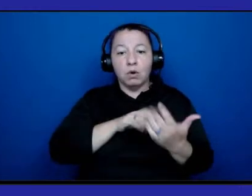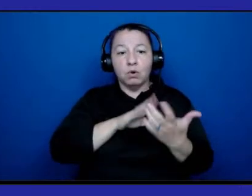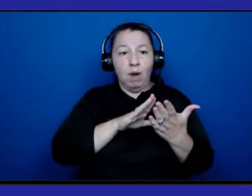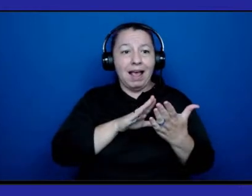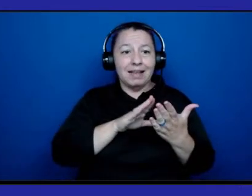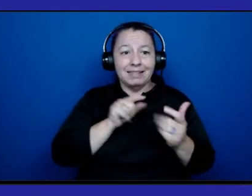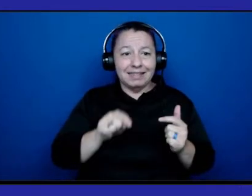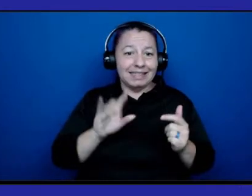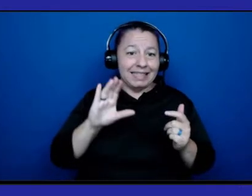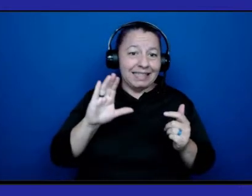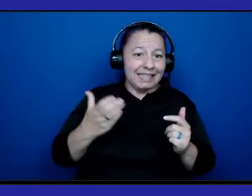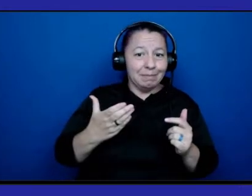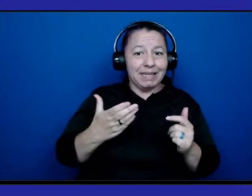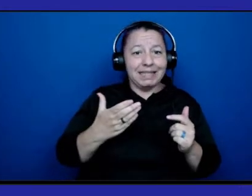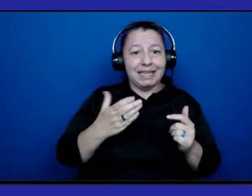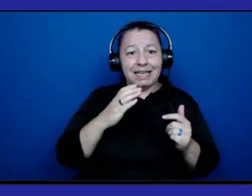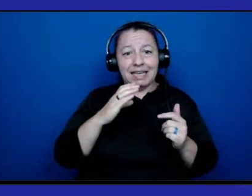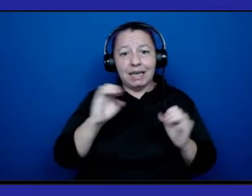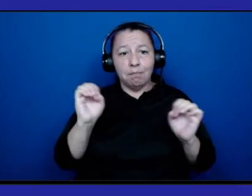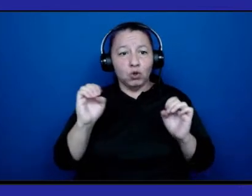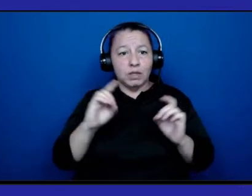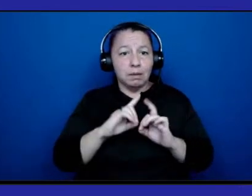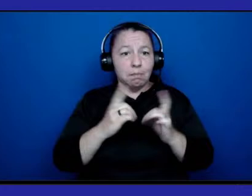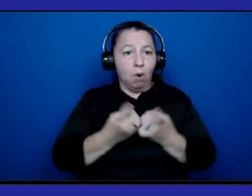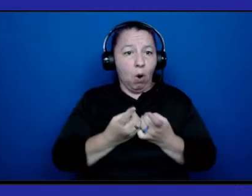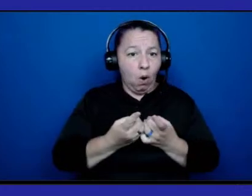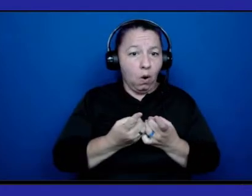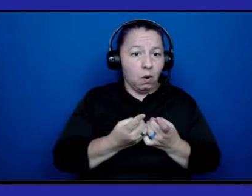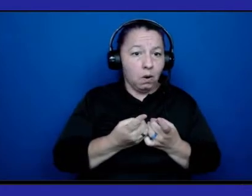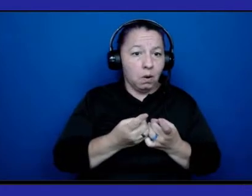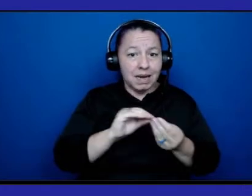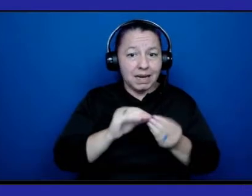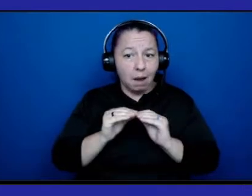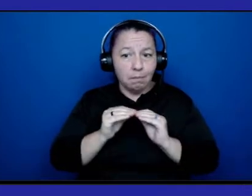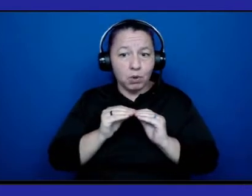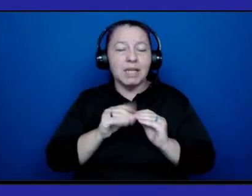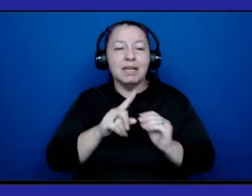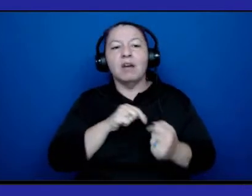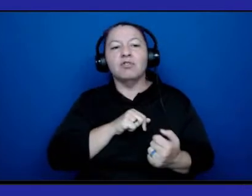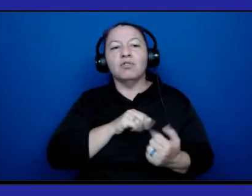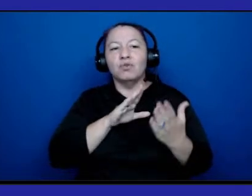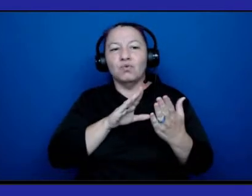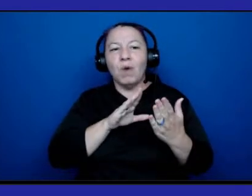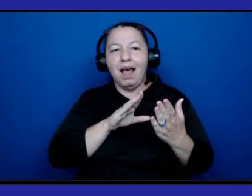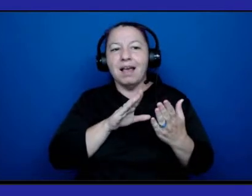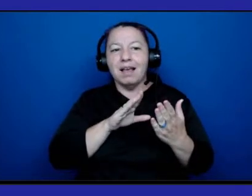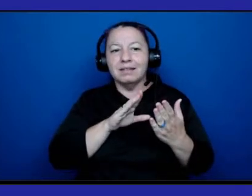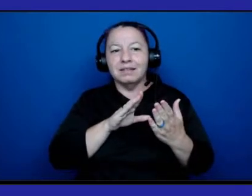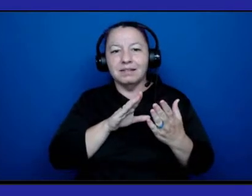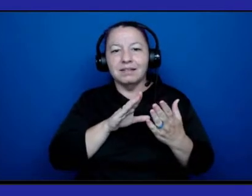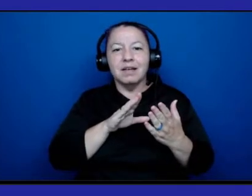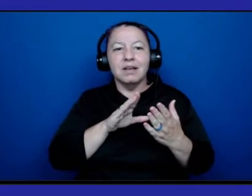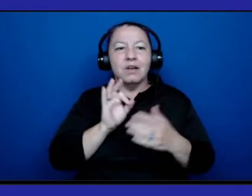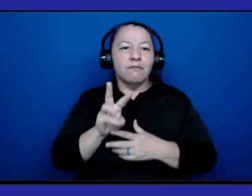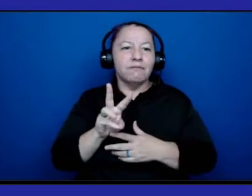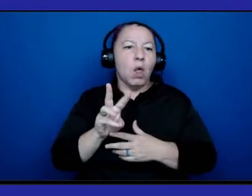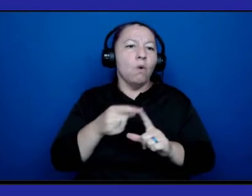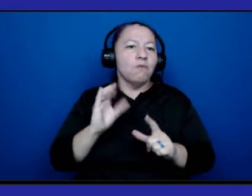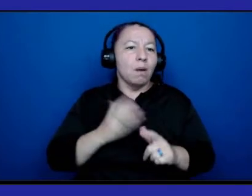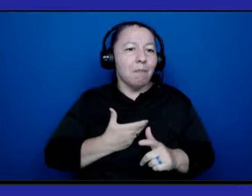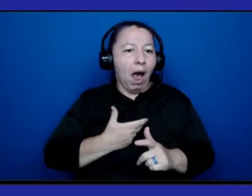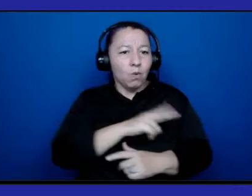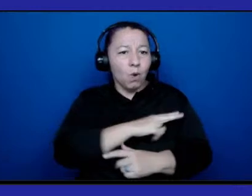emergency department metric is actually to address flow out of our hospital to post-acute